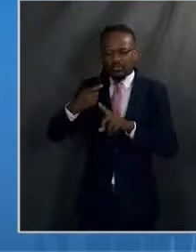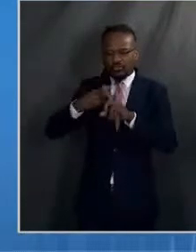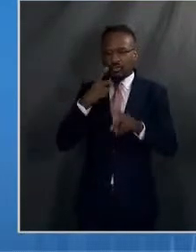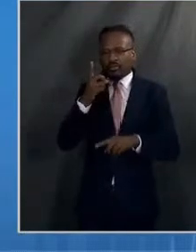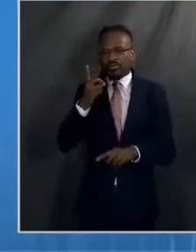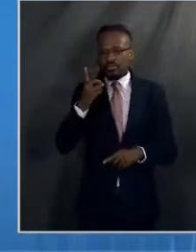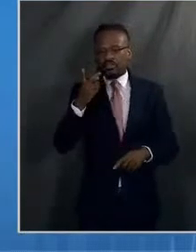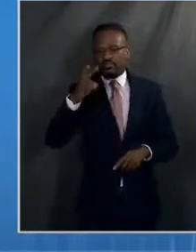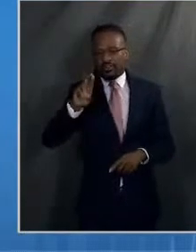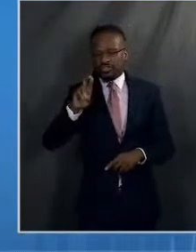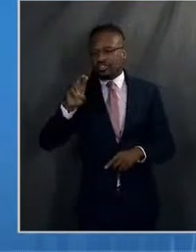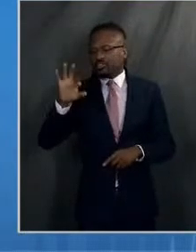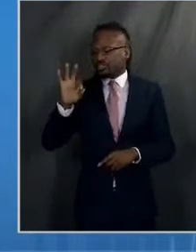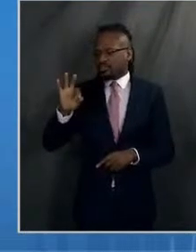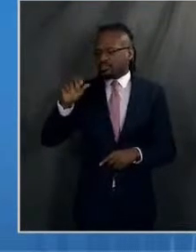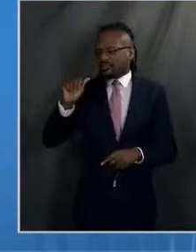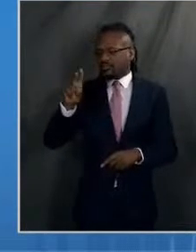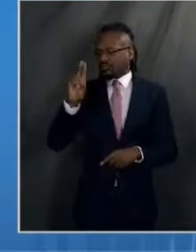up for questions.